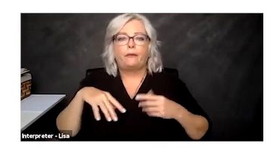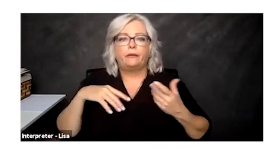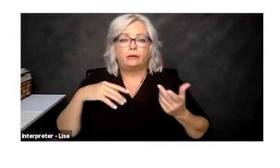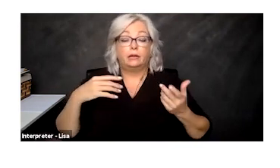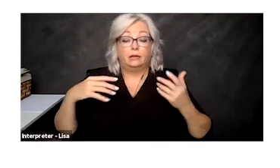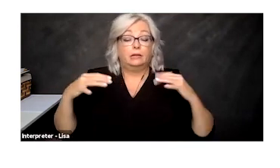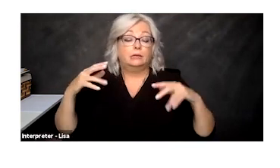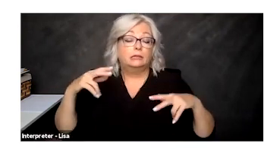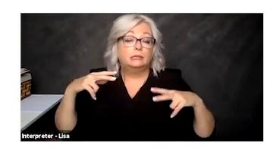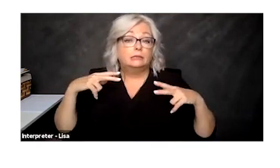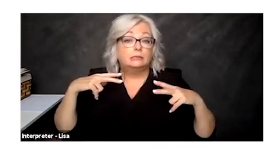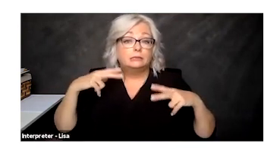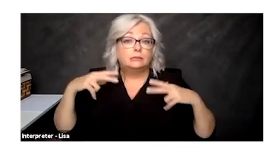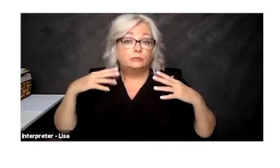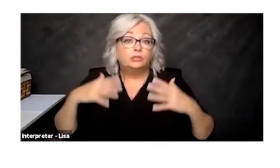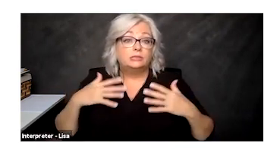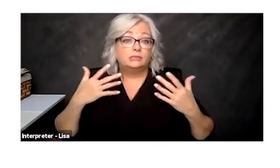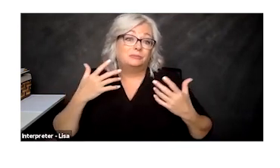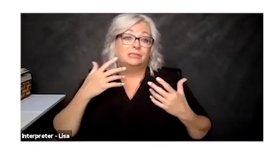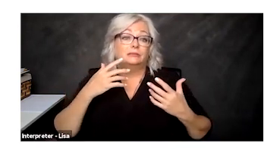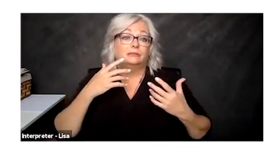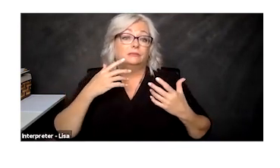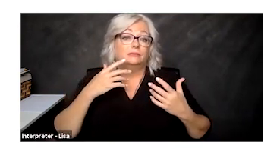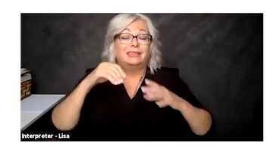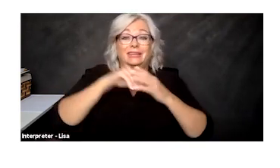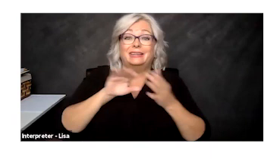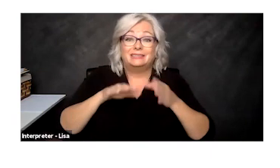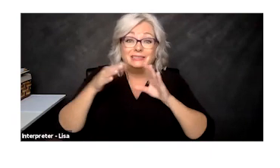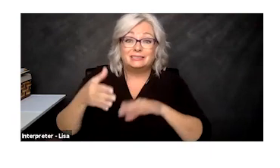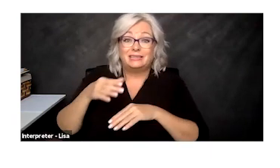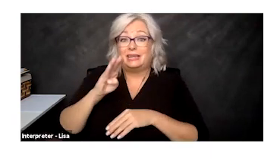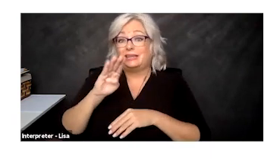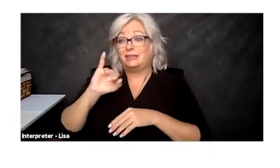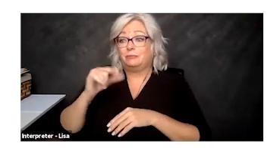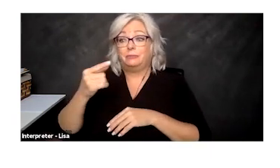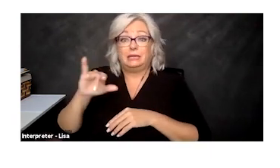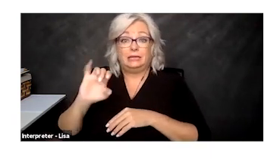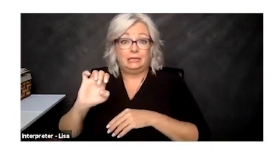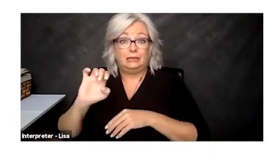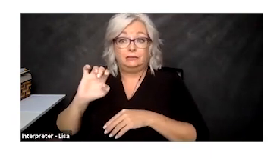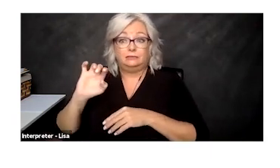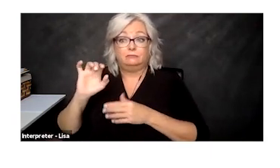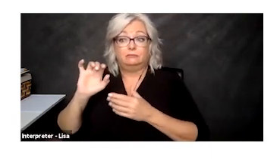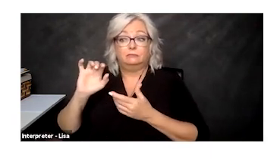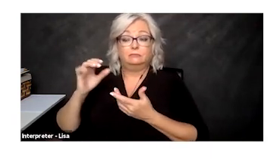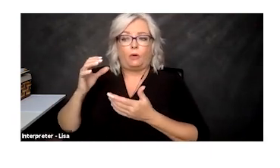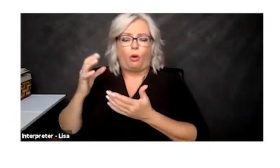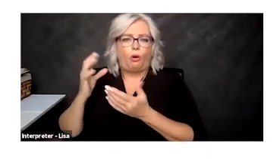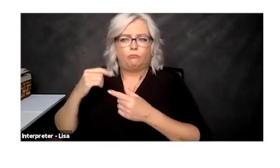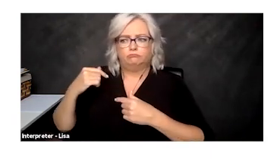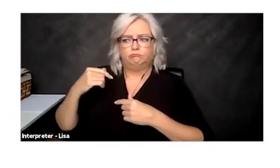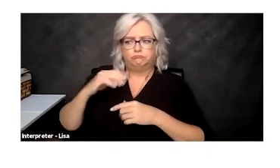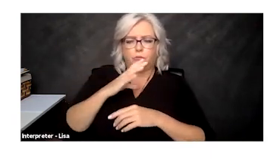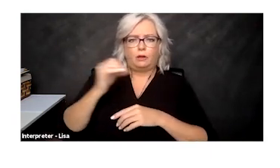as capitalistic opportunities. So even in death, Biggie's legacy was seen as something to be capitalized off of. And we